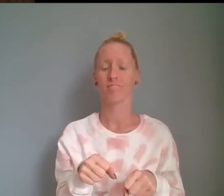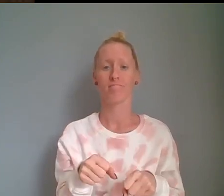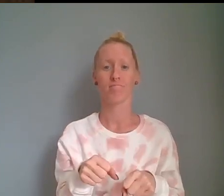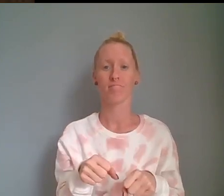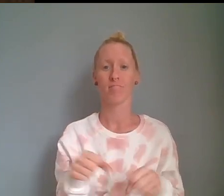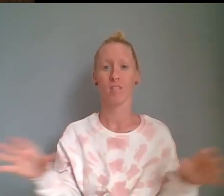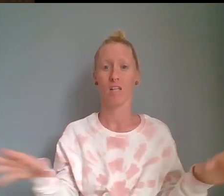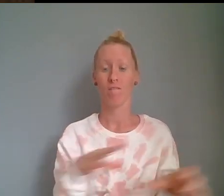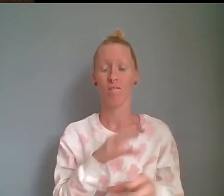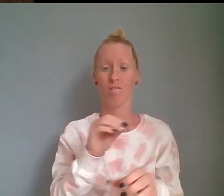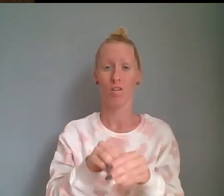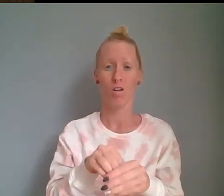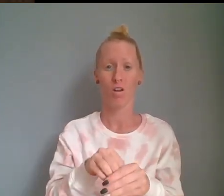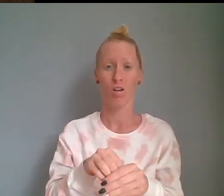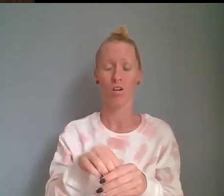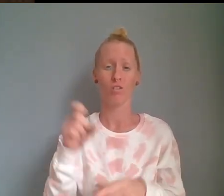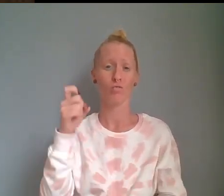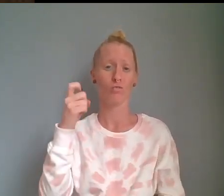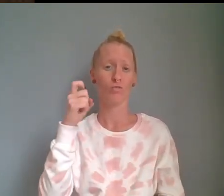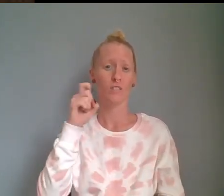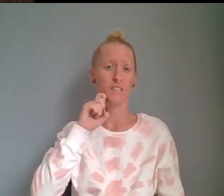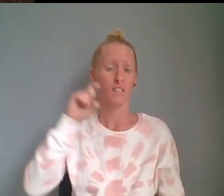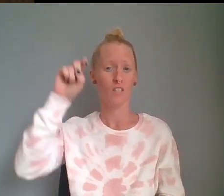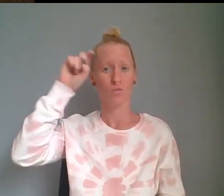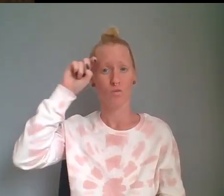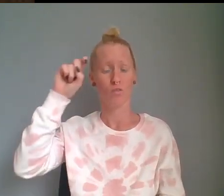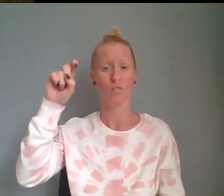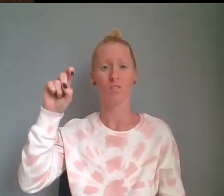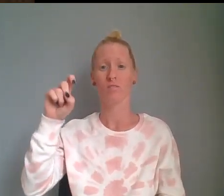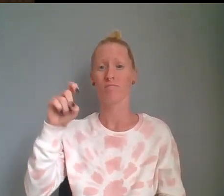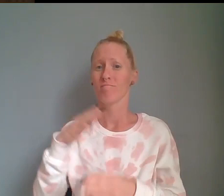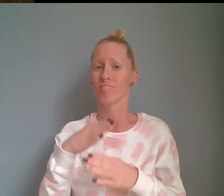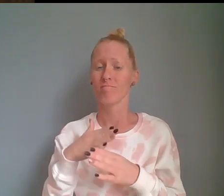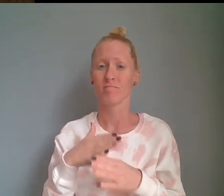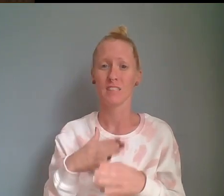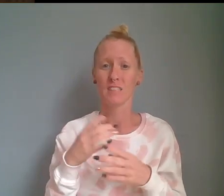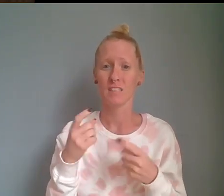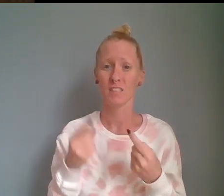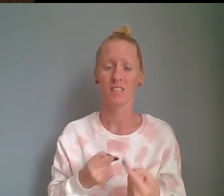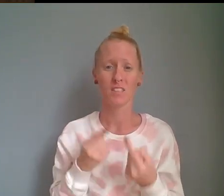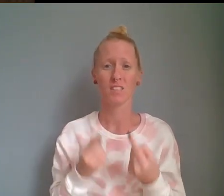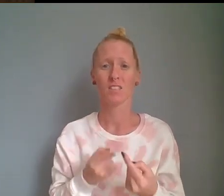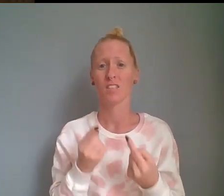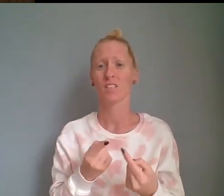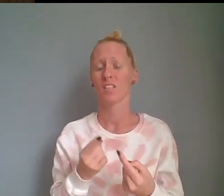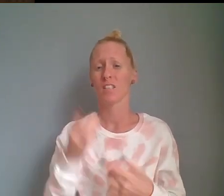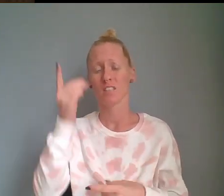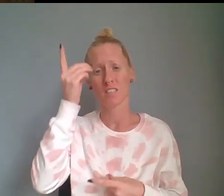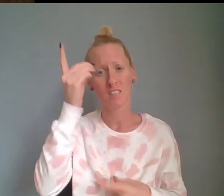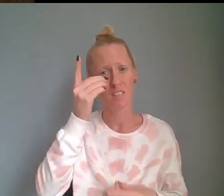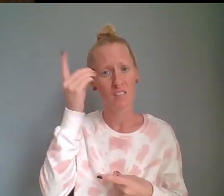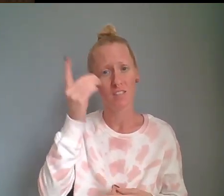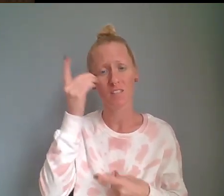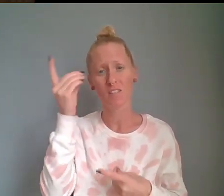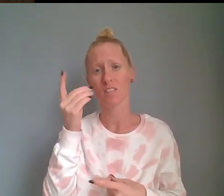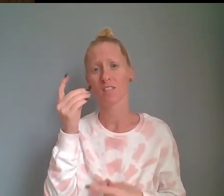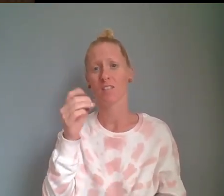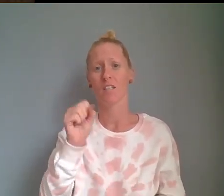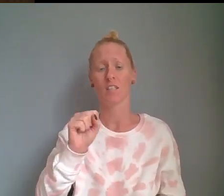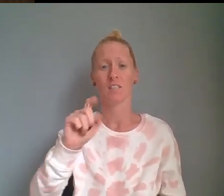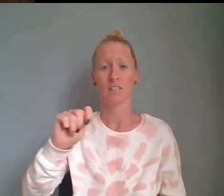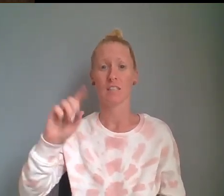get involved in sexual promiscuity that puts them at risk for sexually transmitted diseases. They can get involved in drug